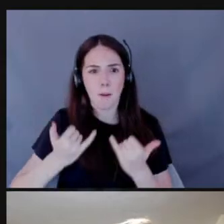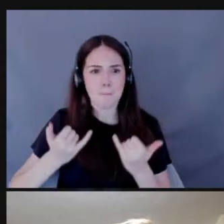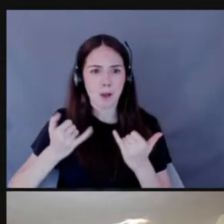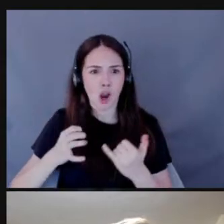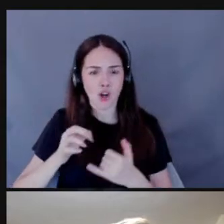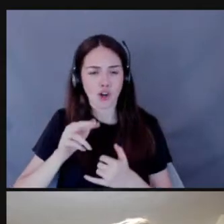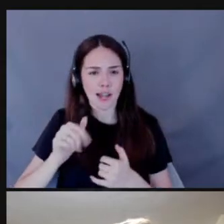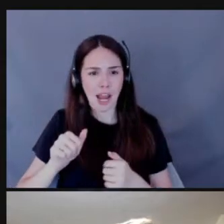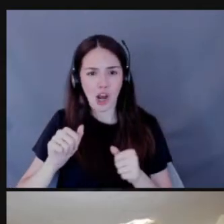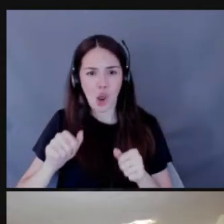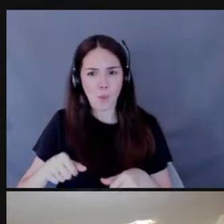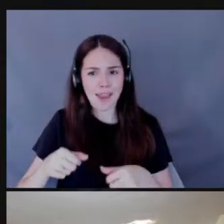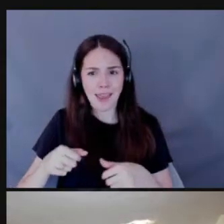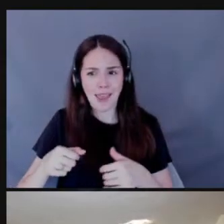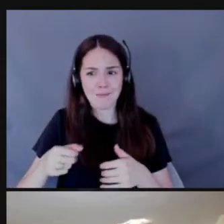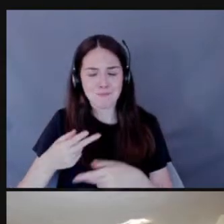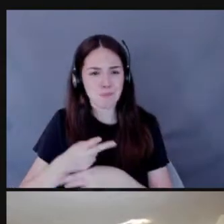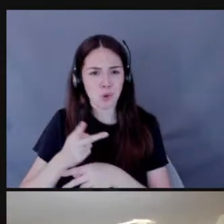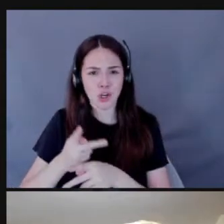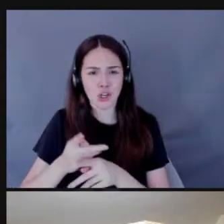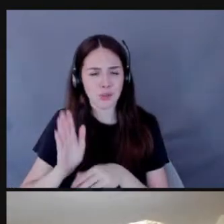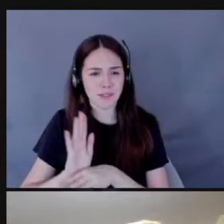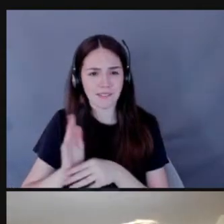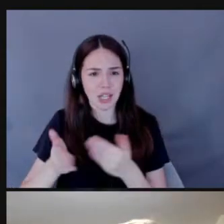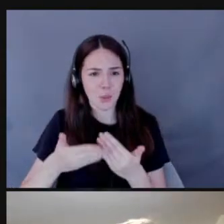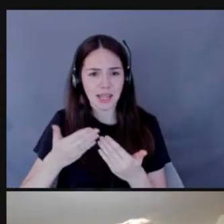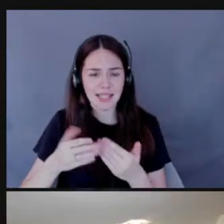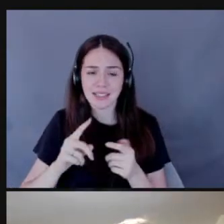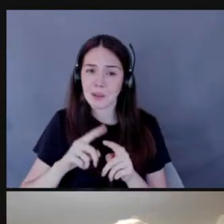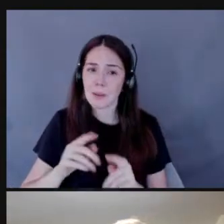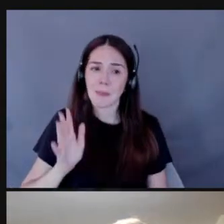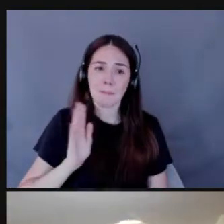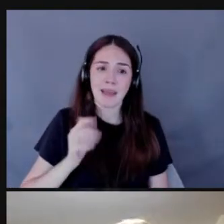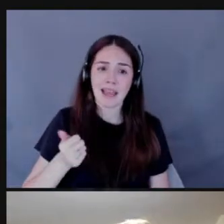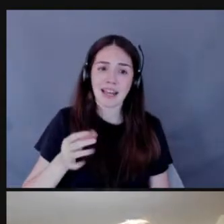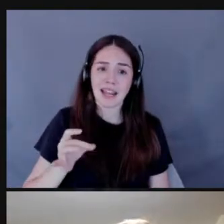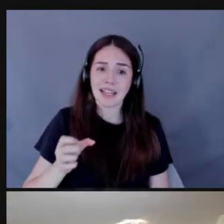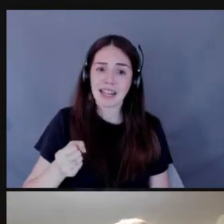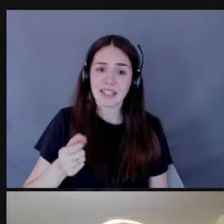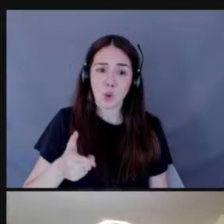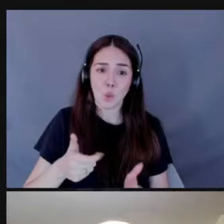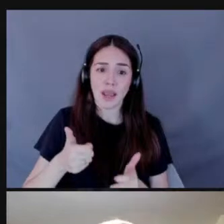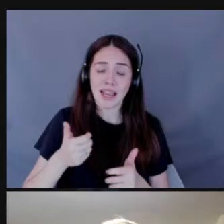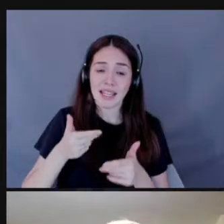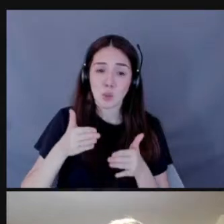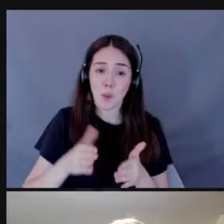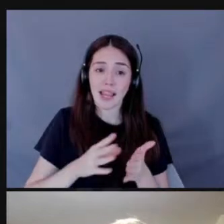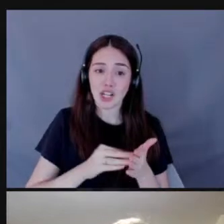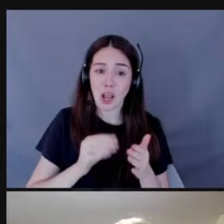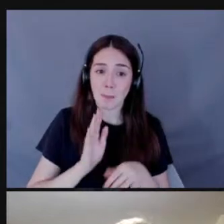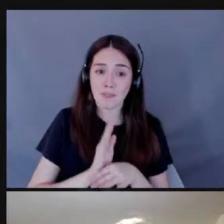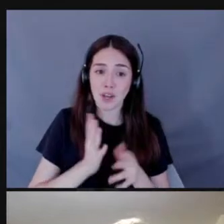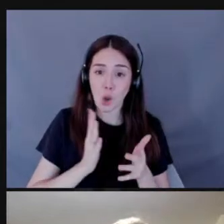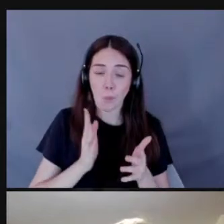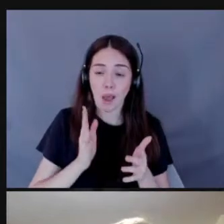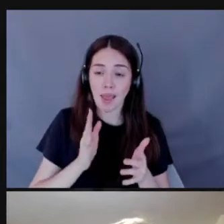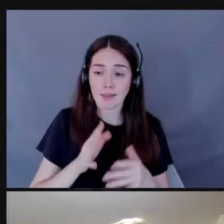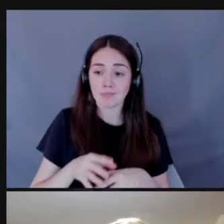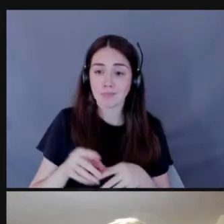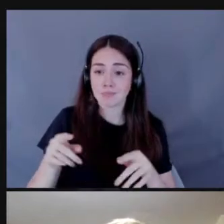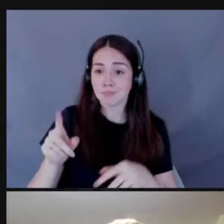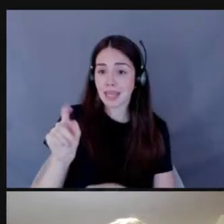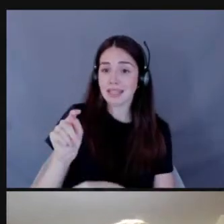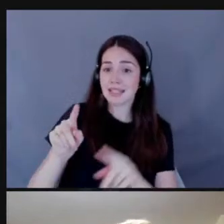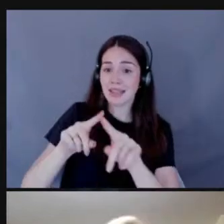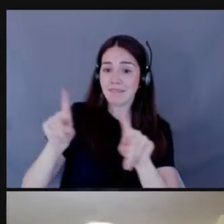reproduce video so easily. But in the 1980s, the quickest way to copy a video was to point a camera at a TV that was showing the output